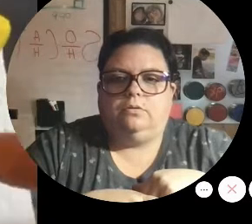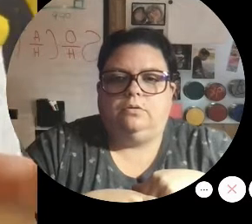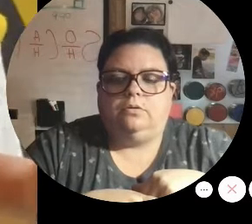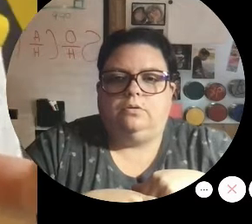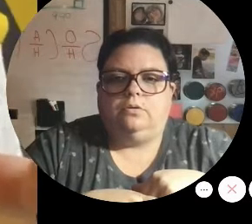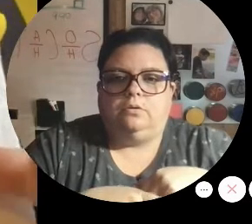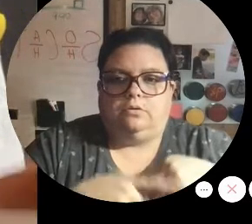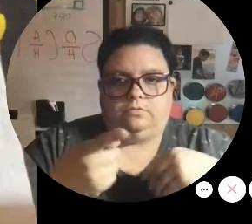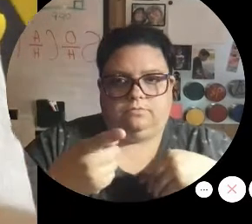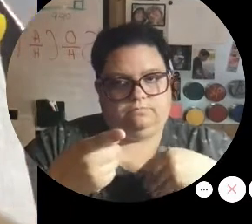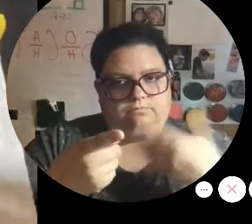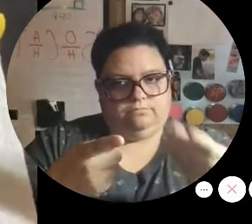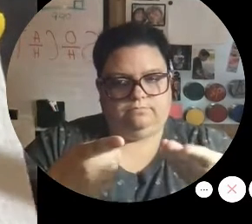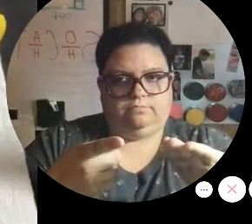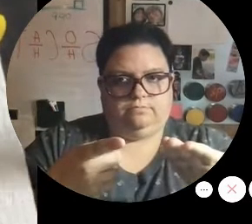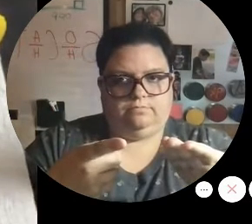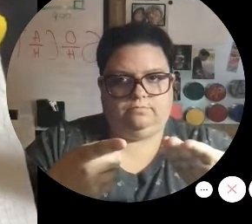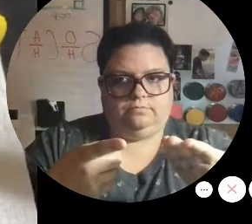So there we go.